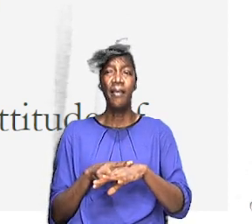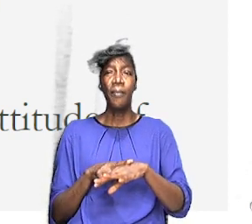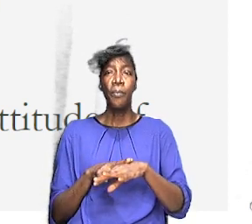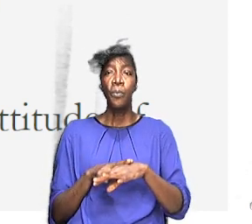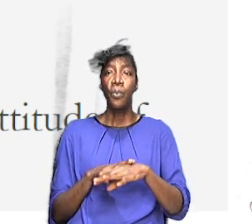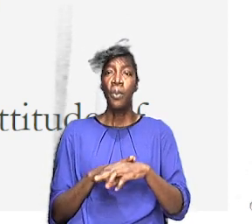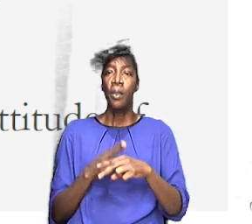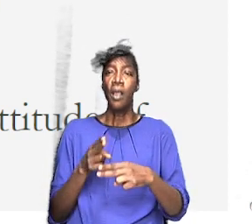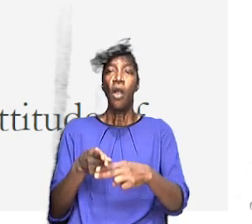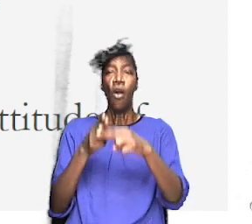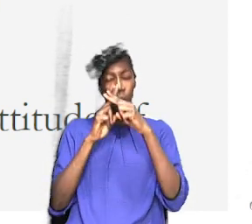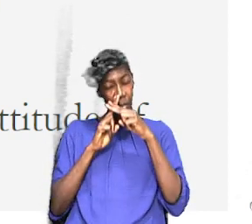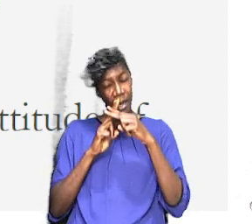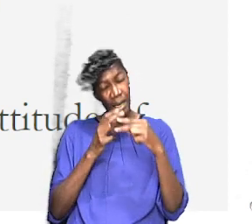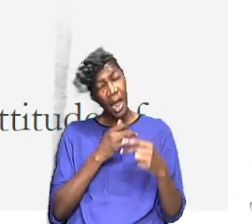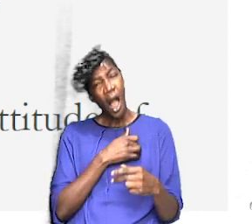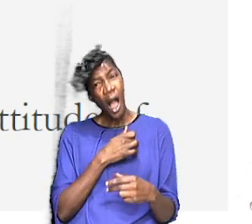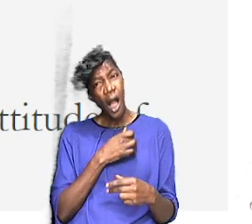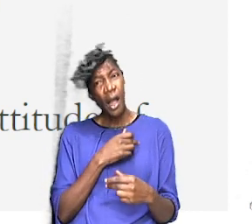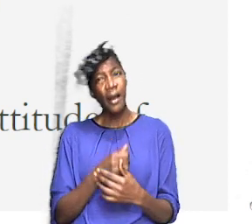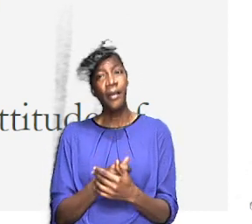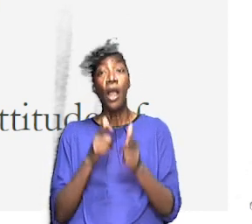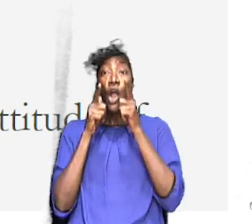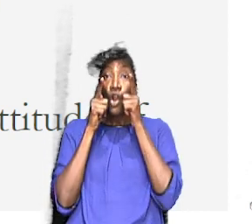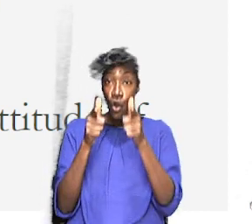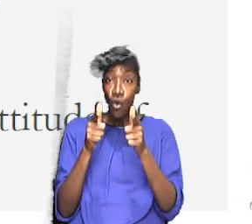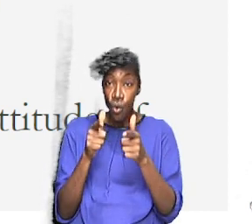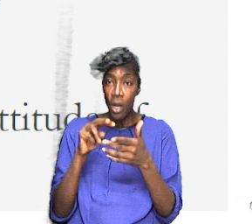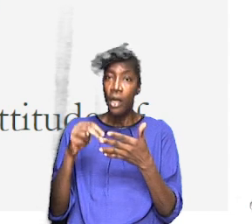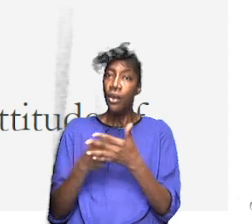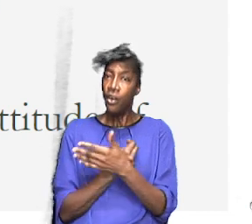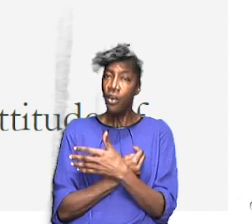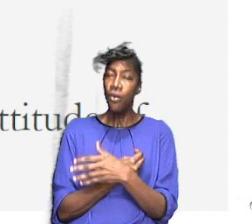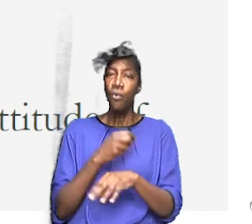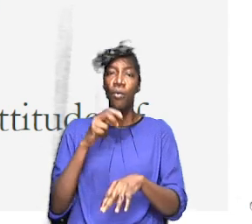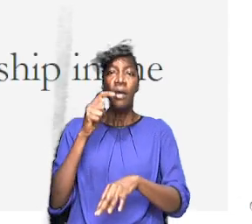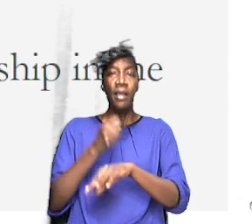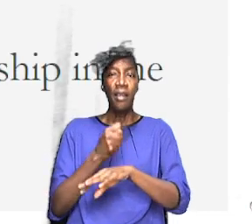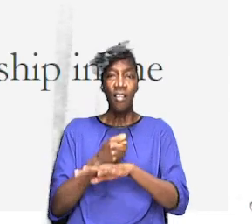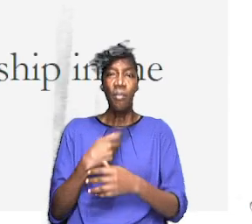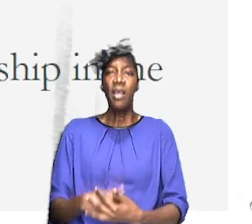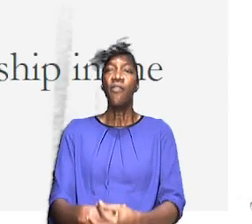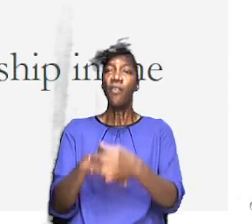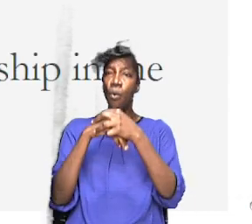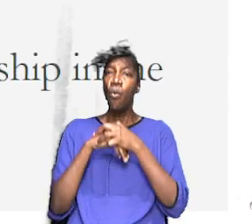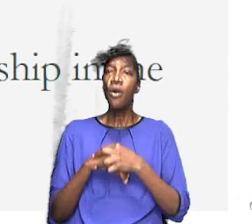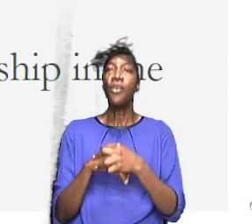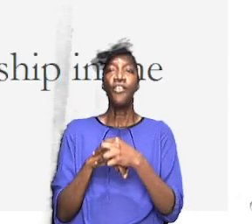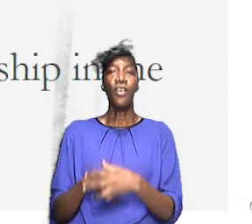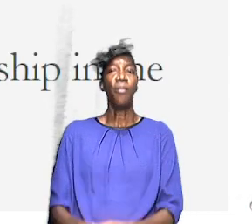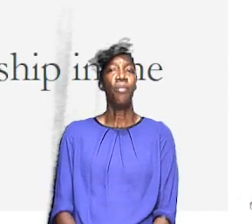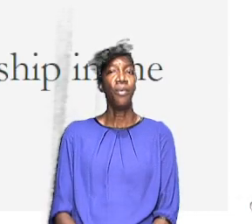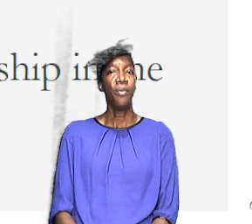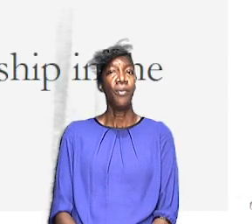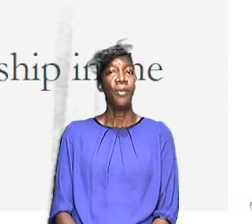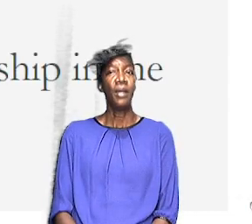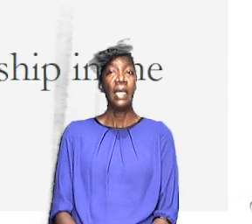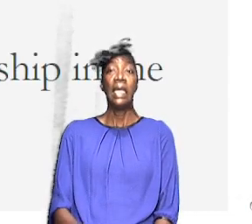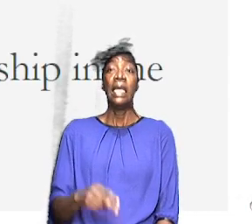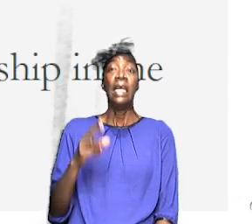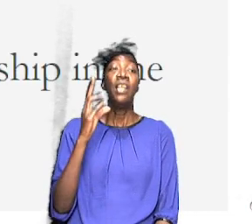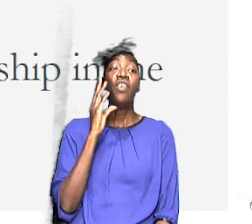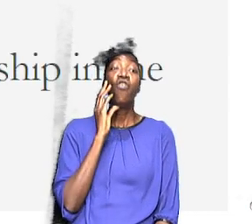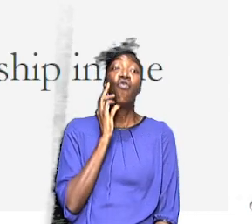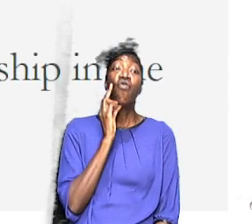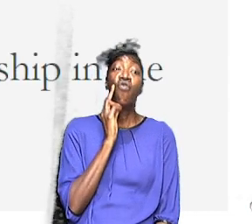of humility in the heart. But look at the New Testament word for worship. In the New Testament, the Greek word